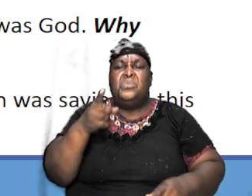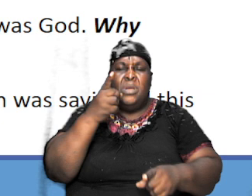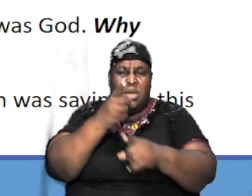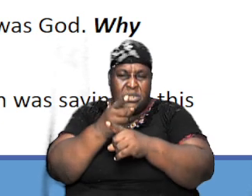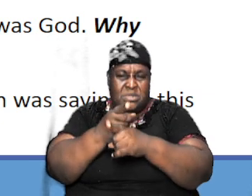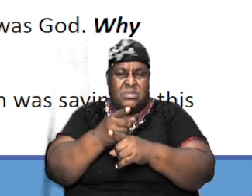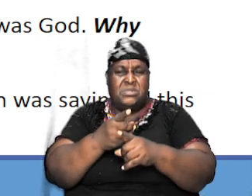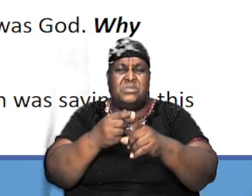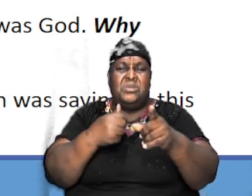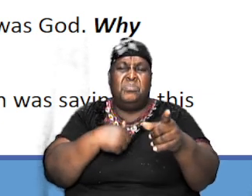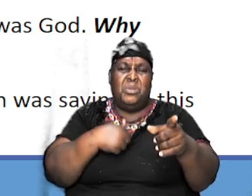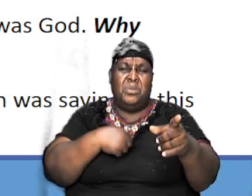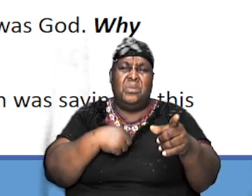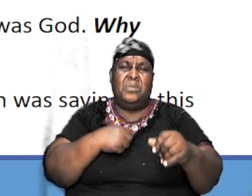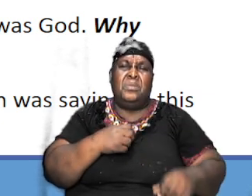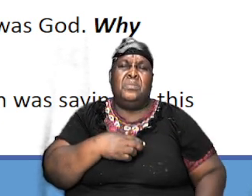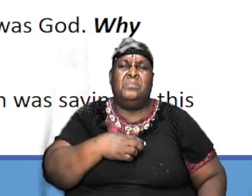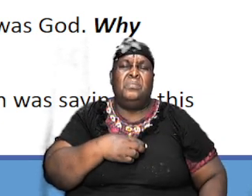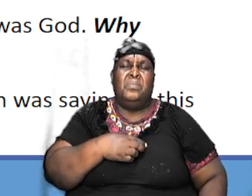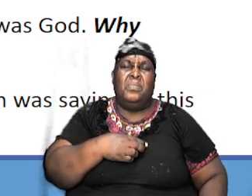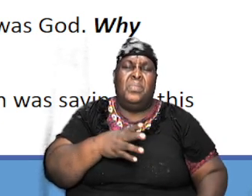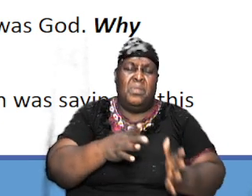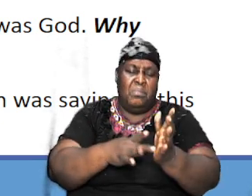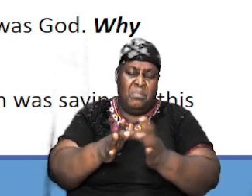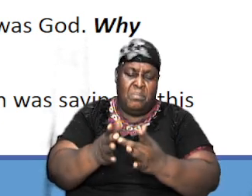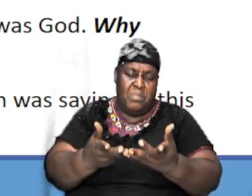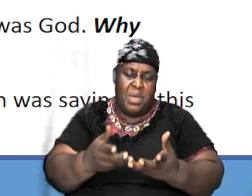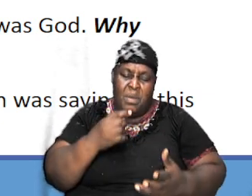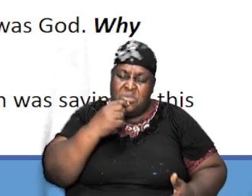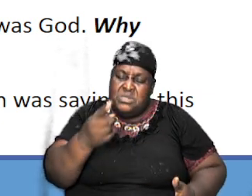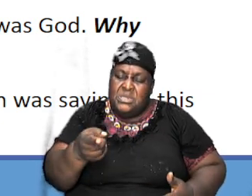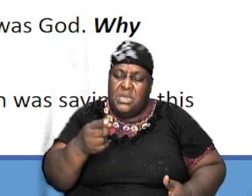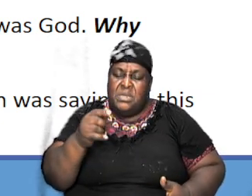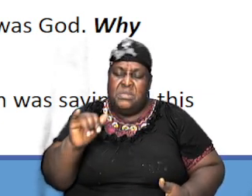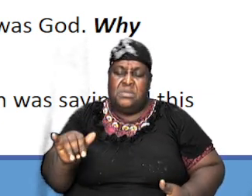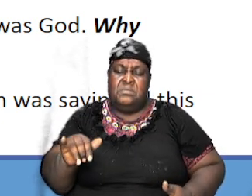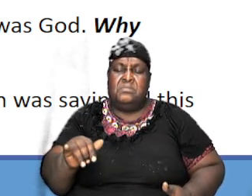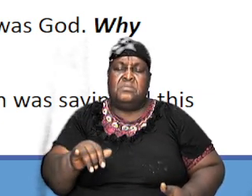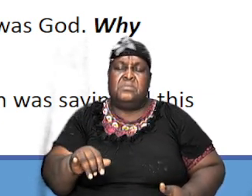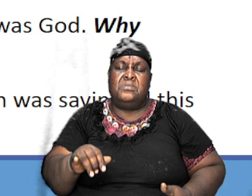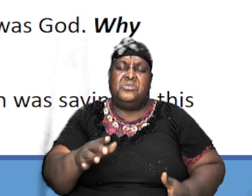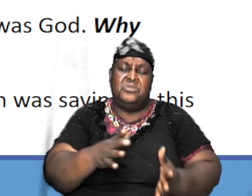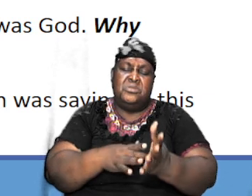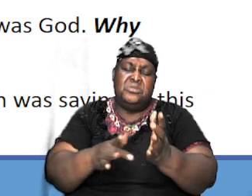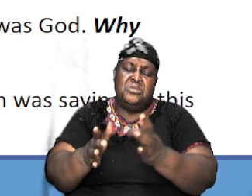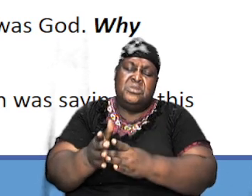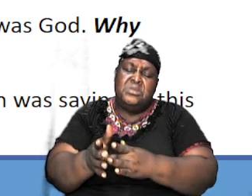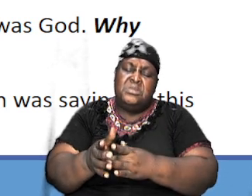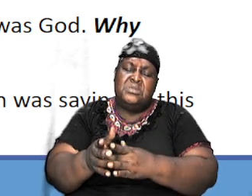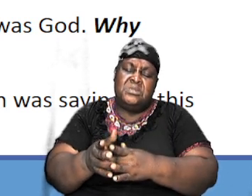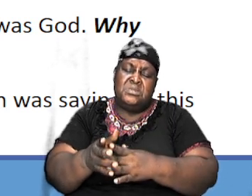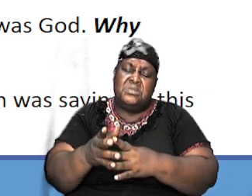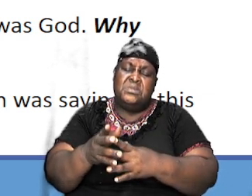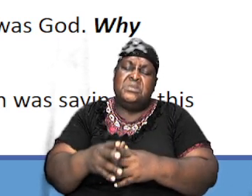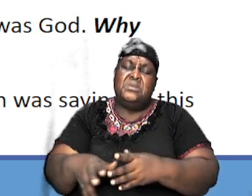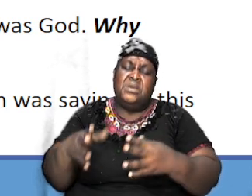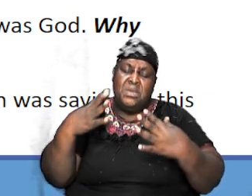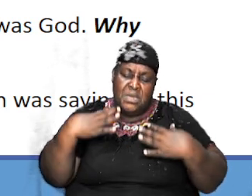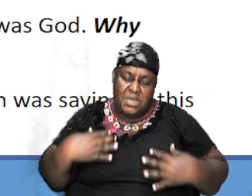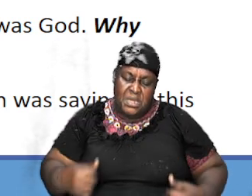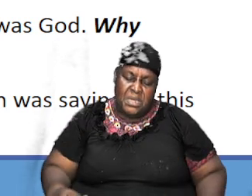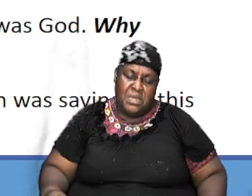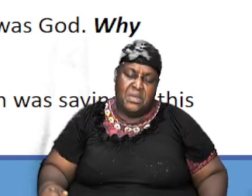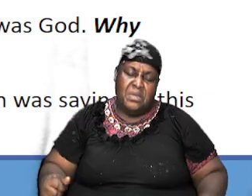am saying, and the Bible is saying that, when Jesus did a miracle, right? When he healed the sick,